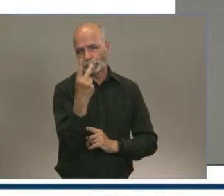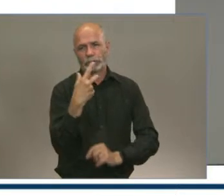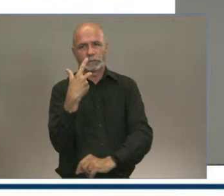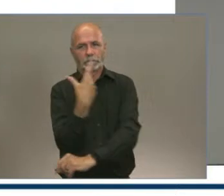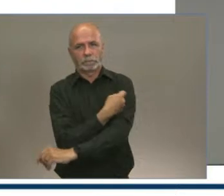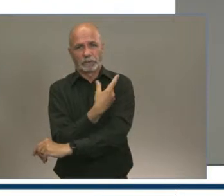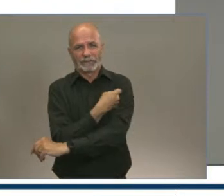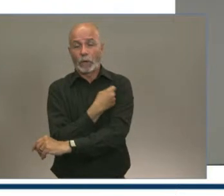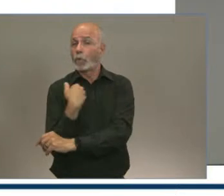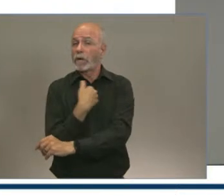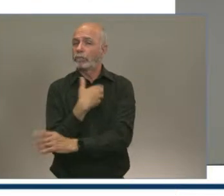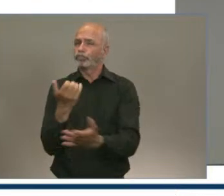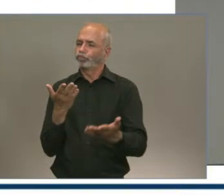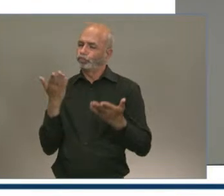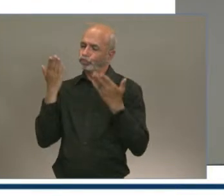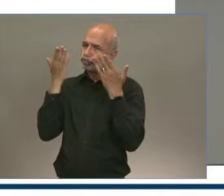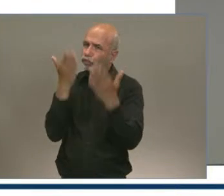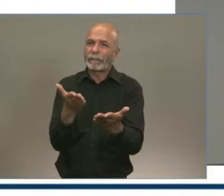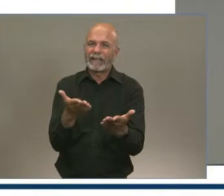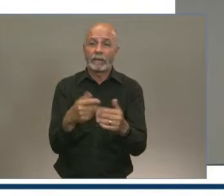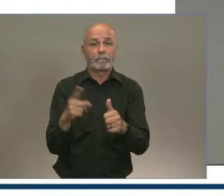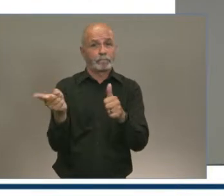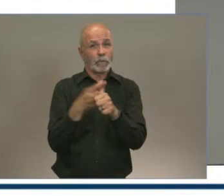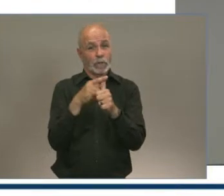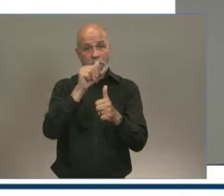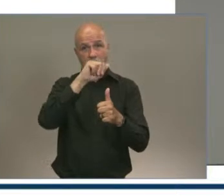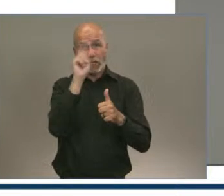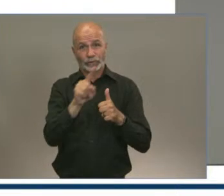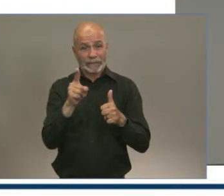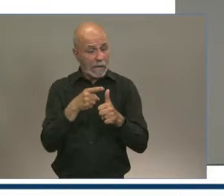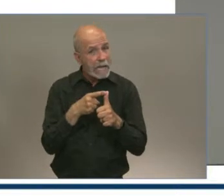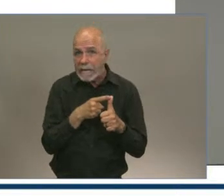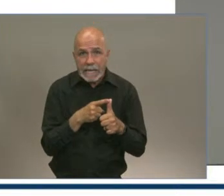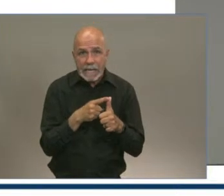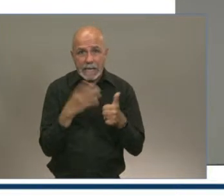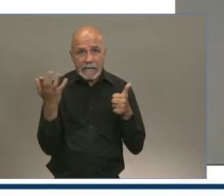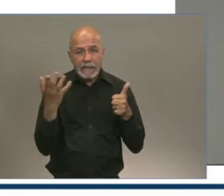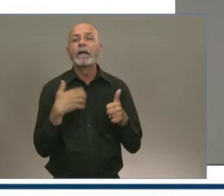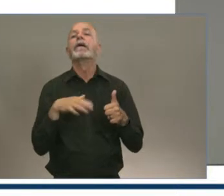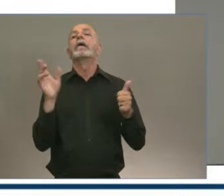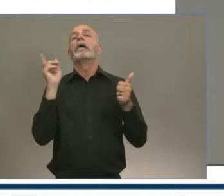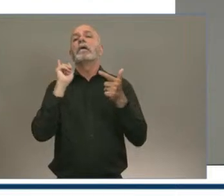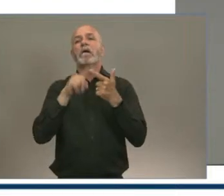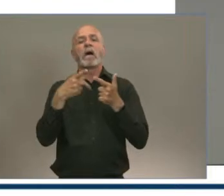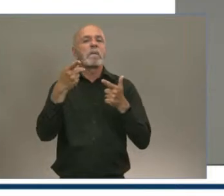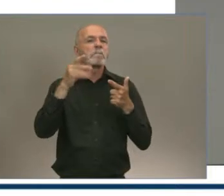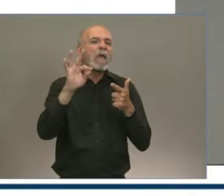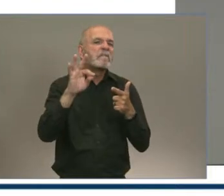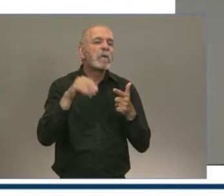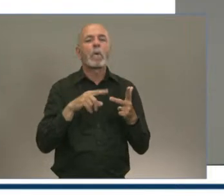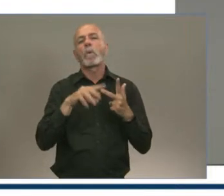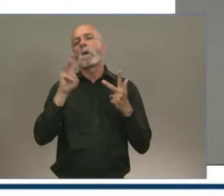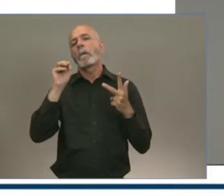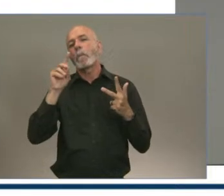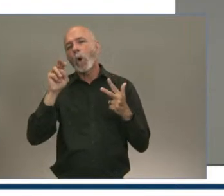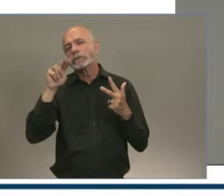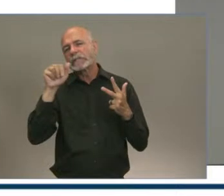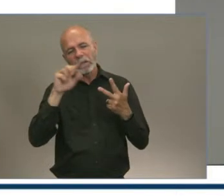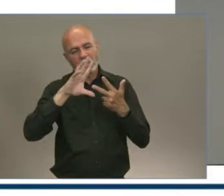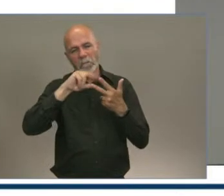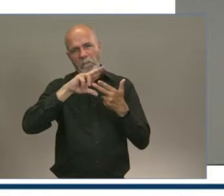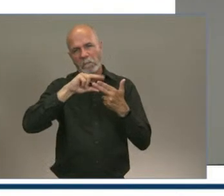that if your first dose is AstraZeneca, your second dose is an mRNA vaccine, but the 2 doses provides